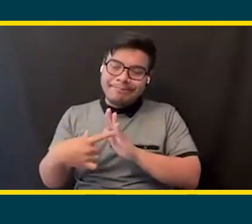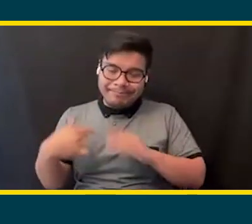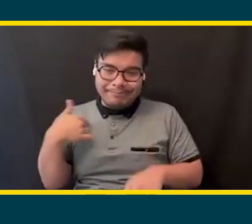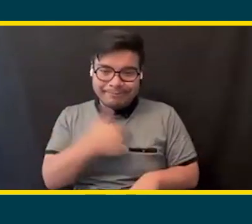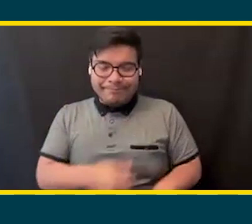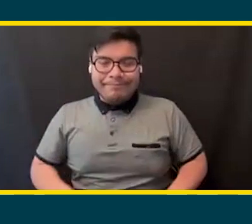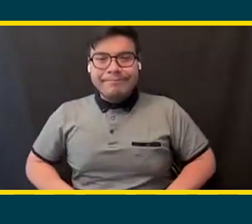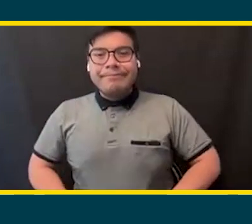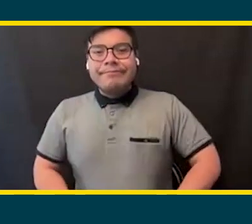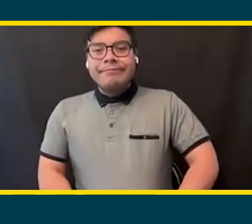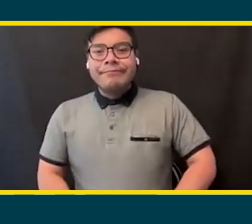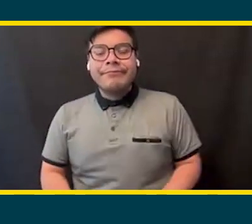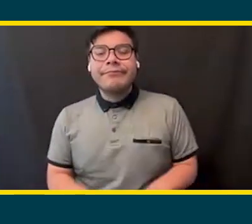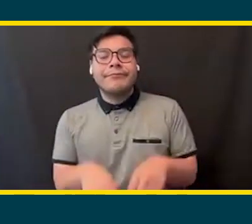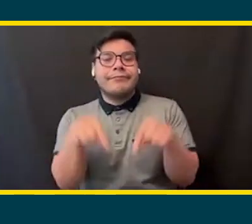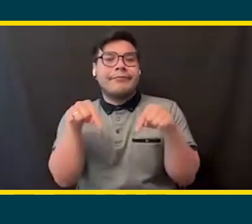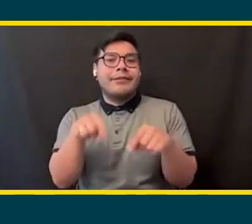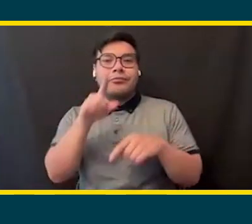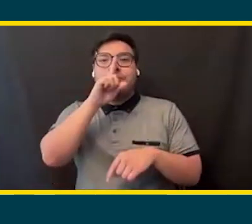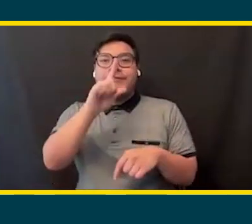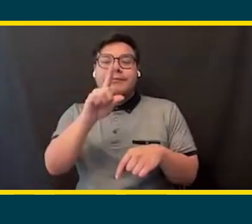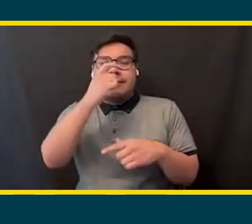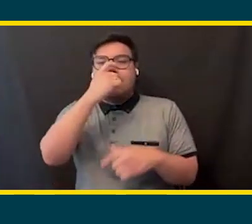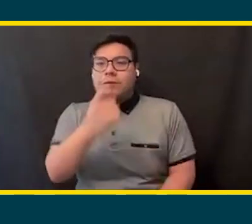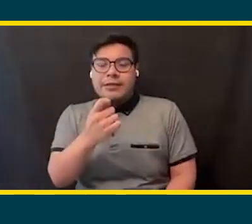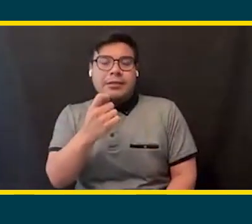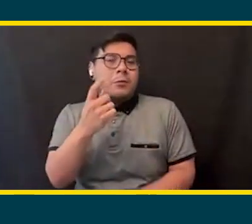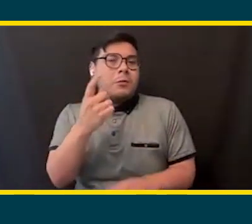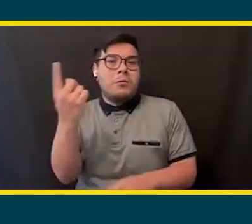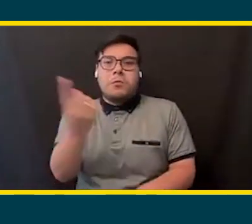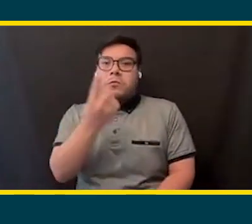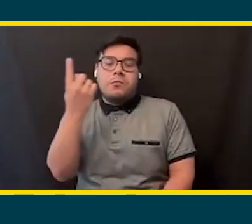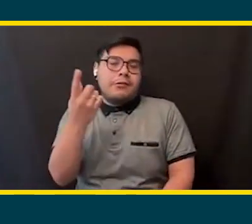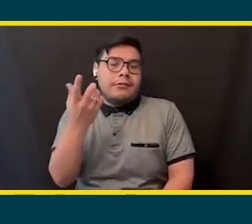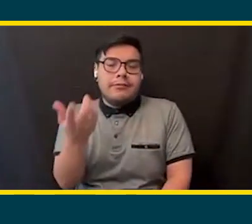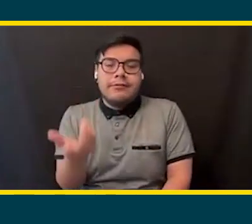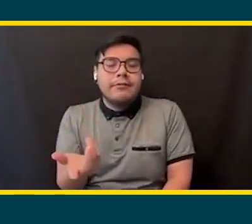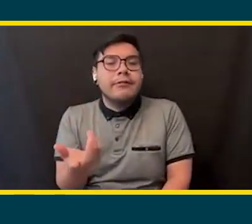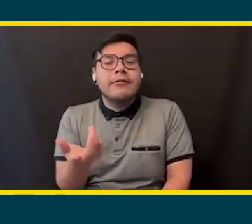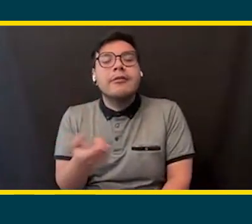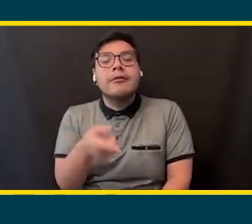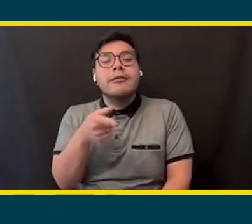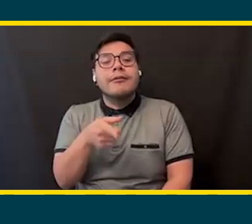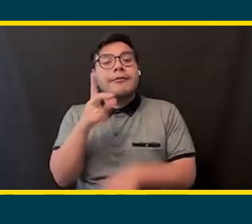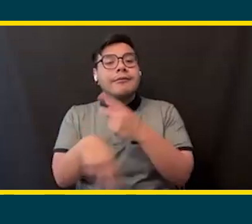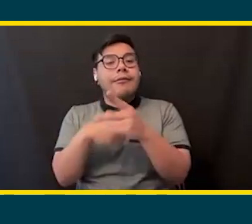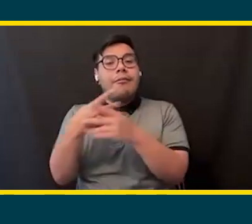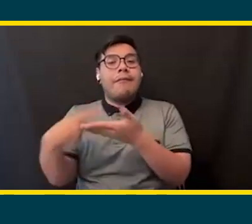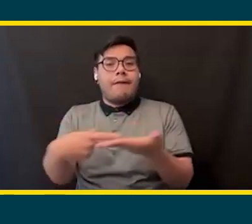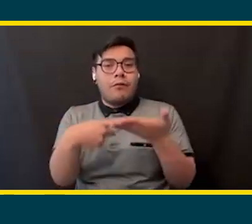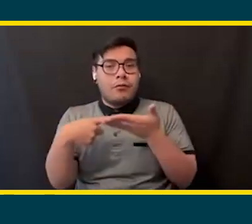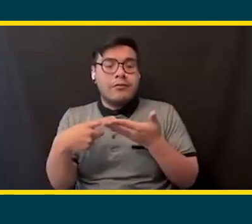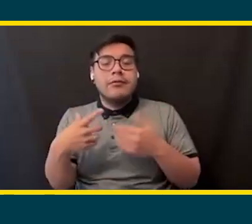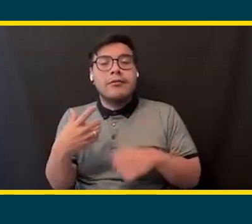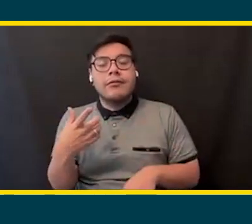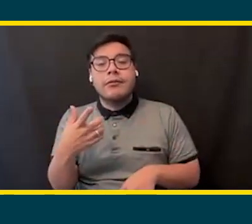This is so interesting to me always, because I think in these conversations, and often when